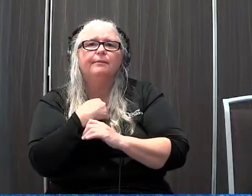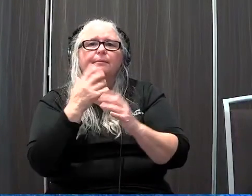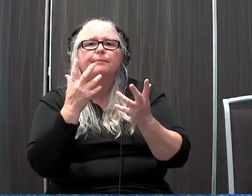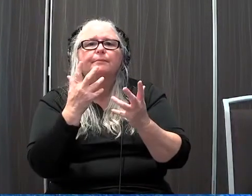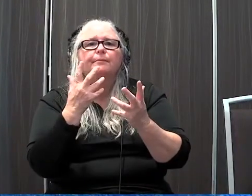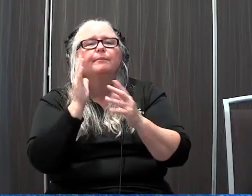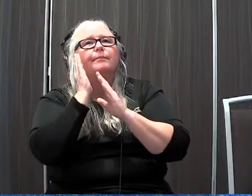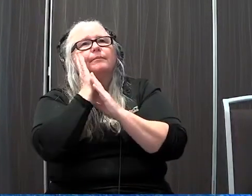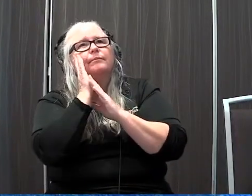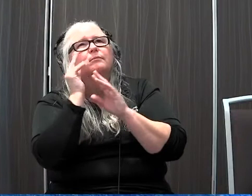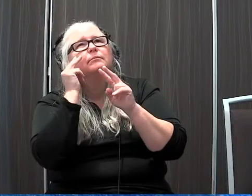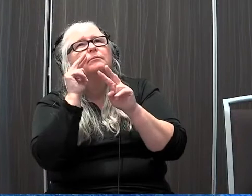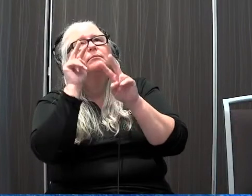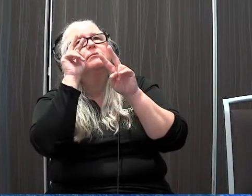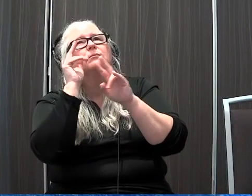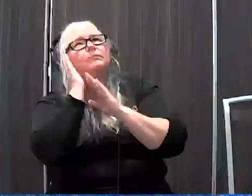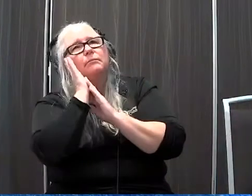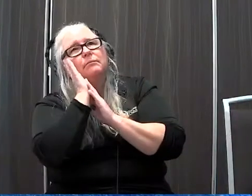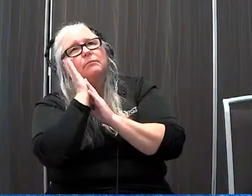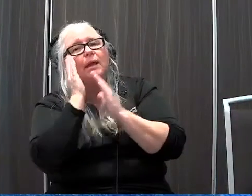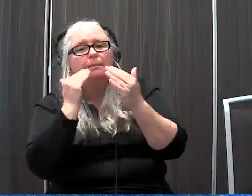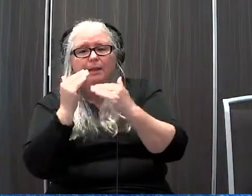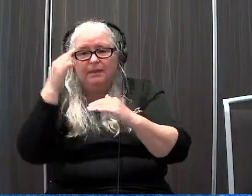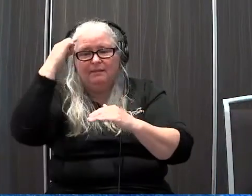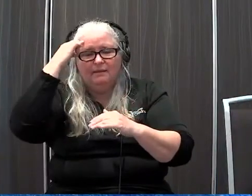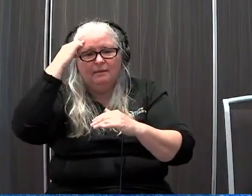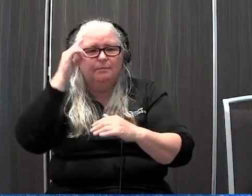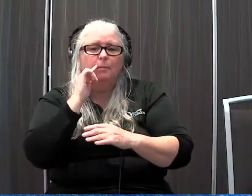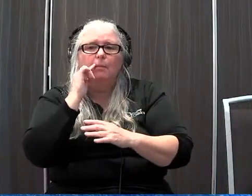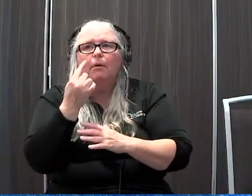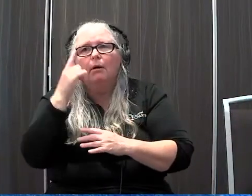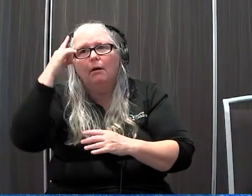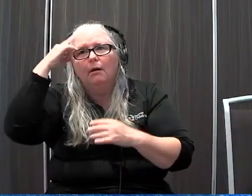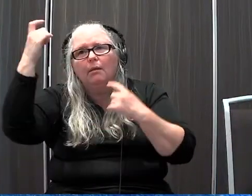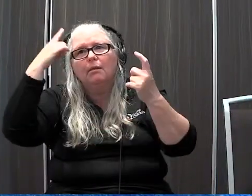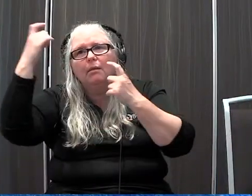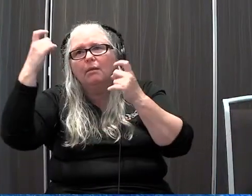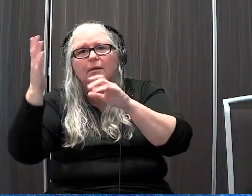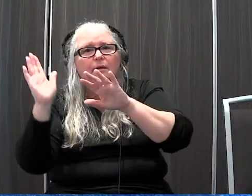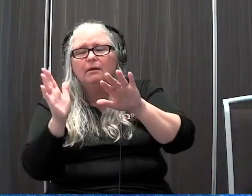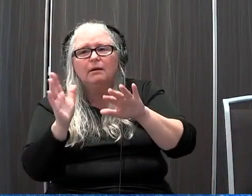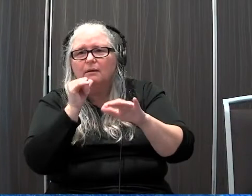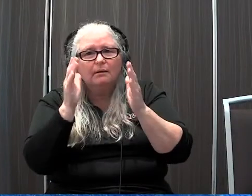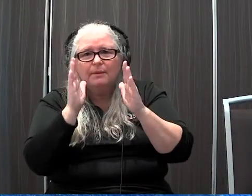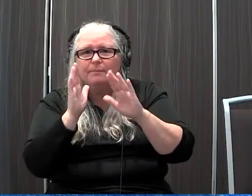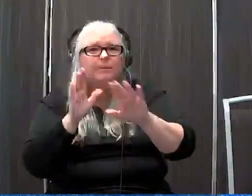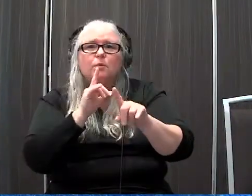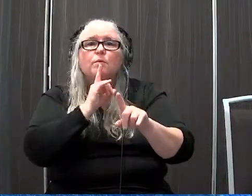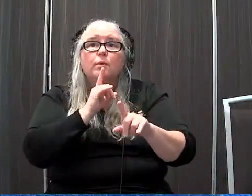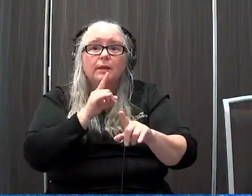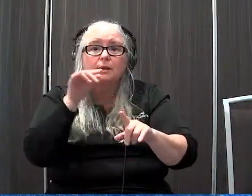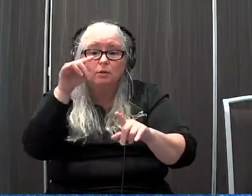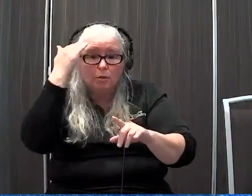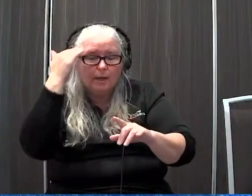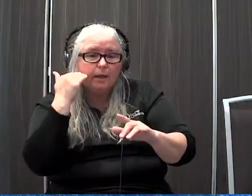up. And that might look like the child is daydreaming, but in reality, they are stabilizing their head and